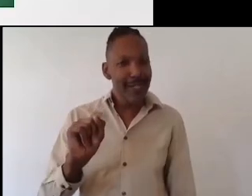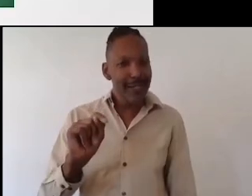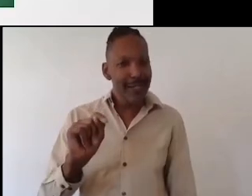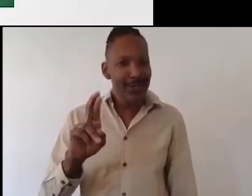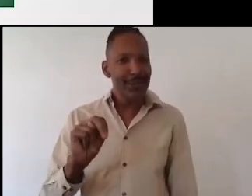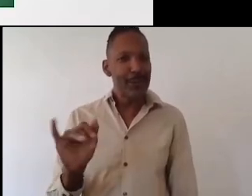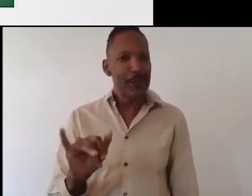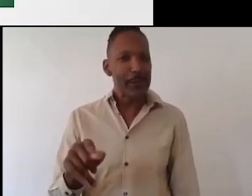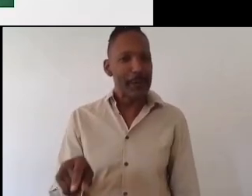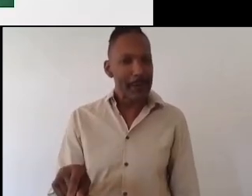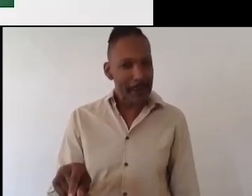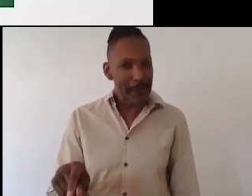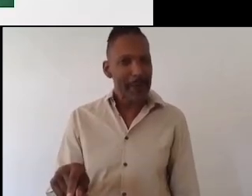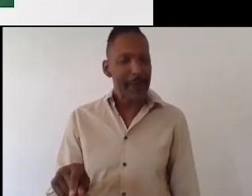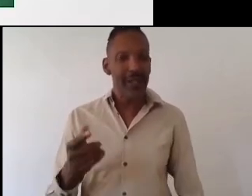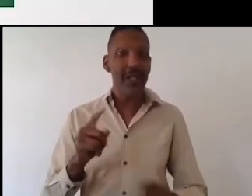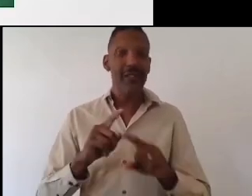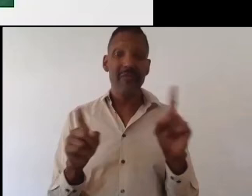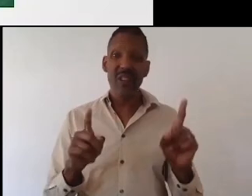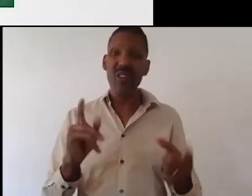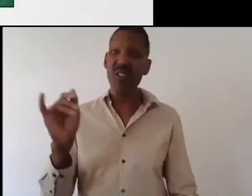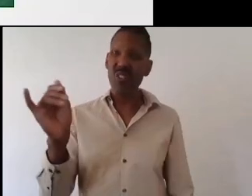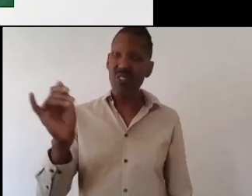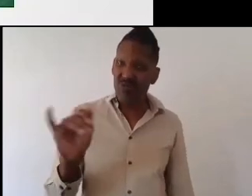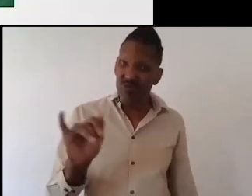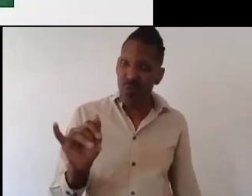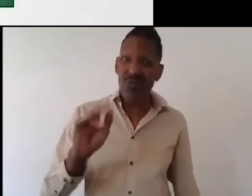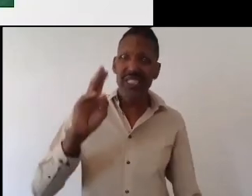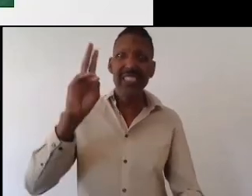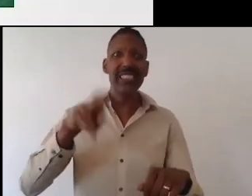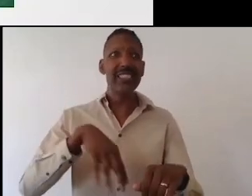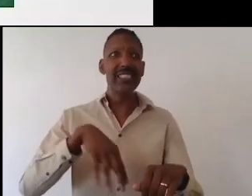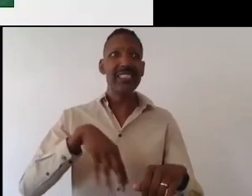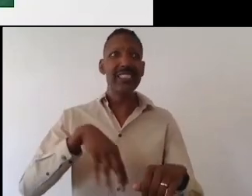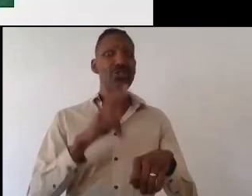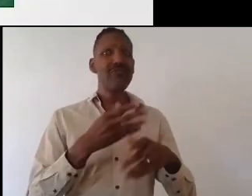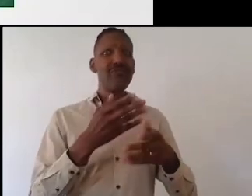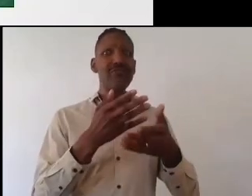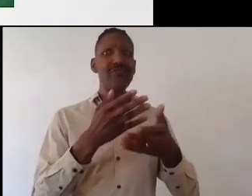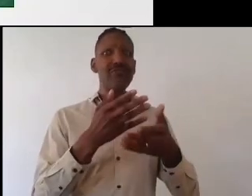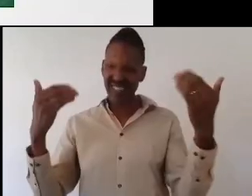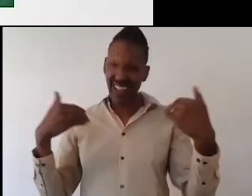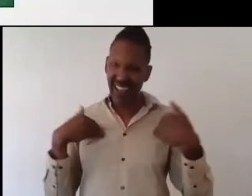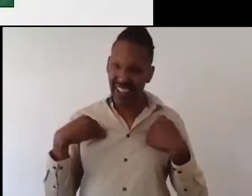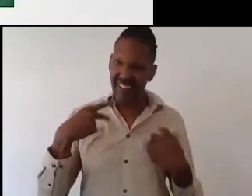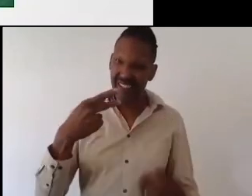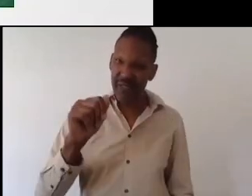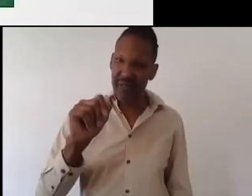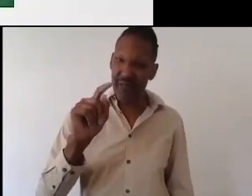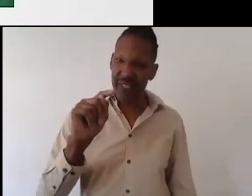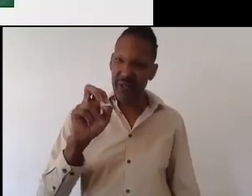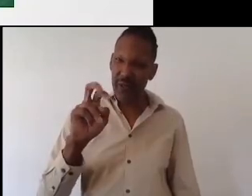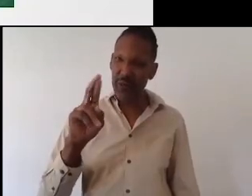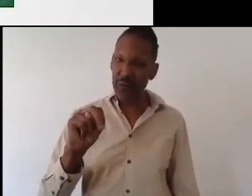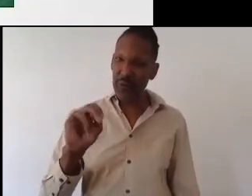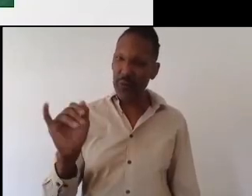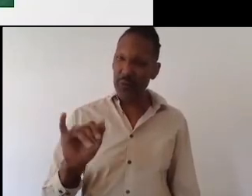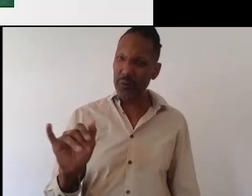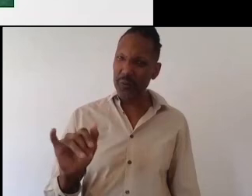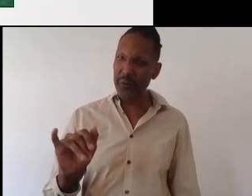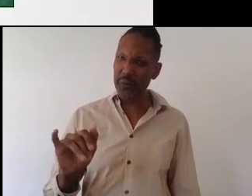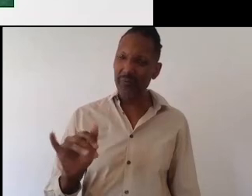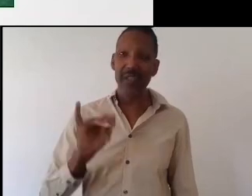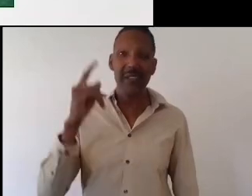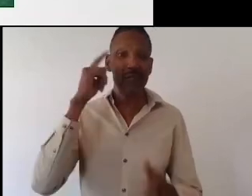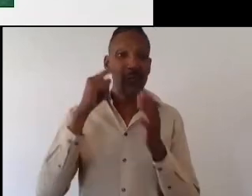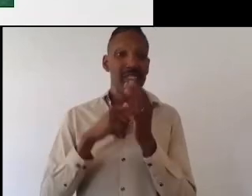environment, but also patterns happen in nature. So you can examine plants and plant leaves. You